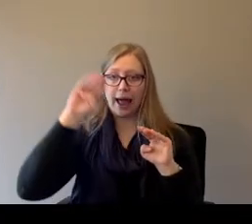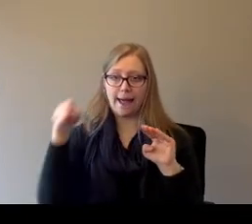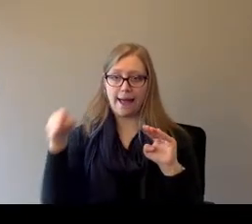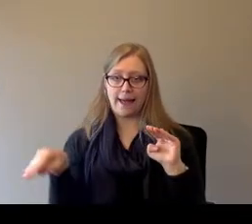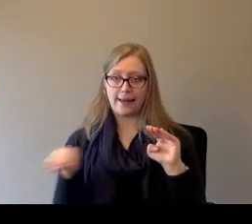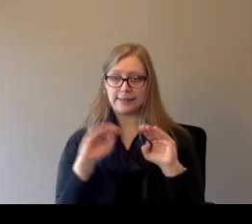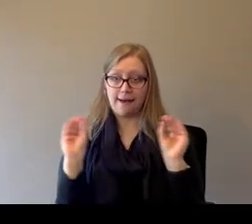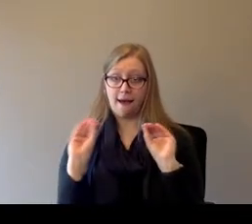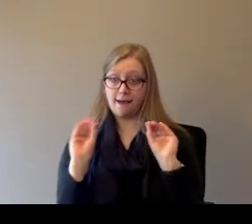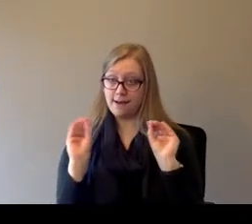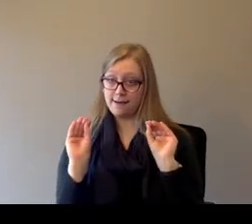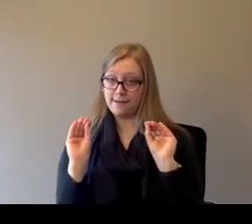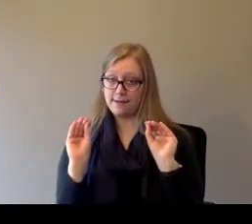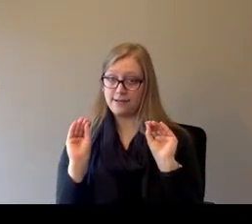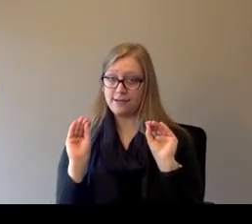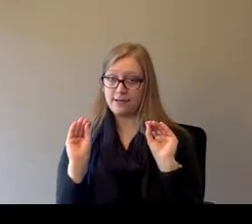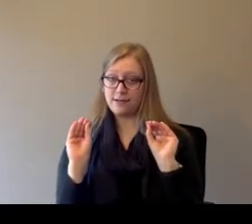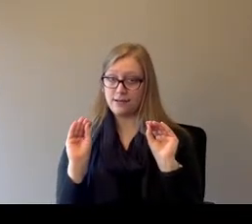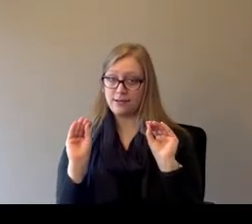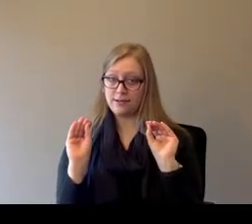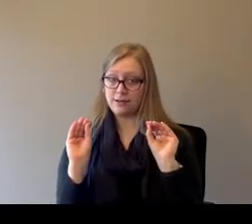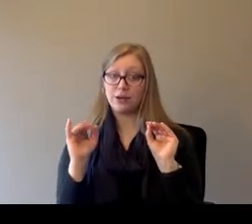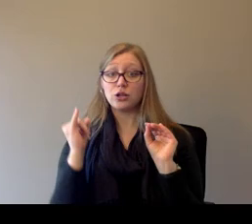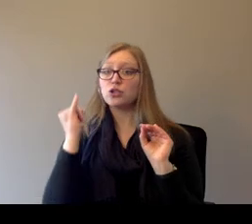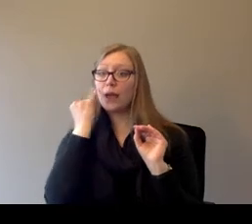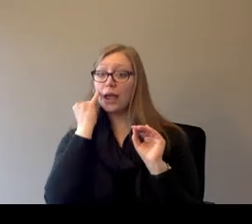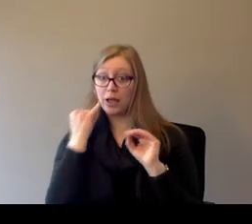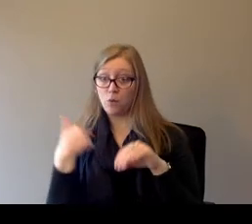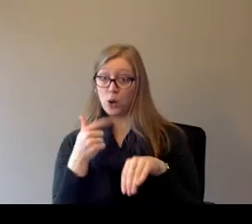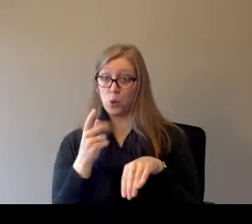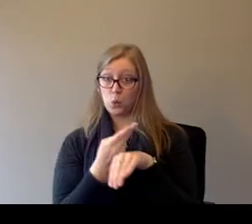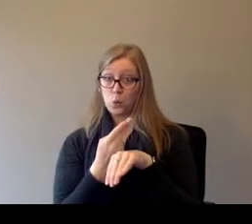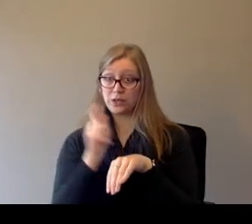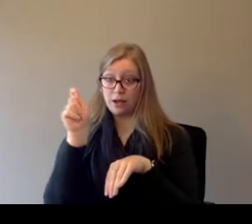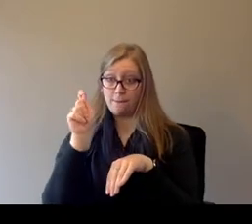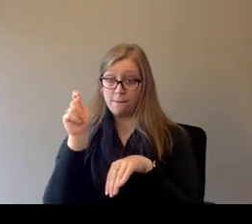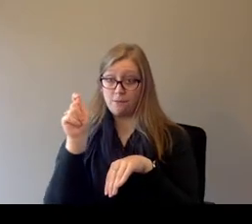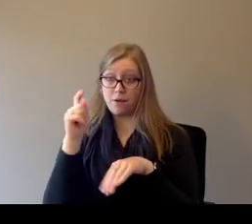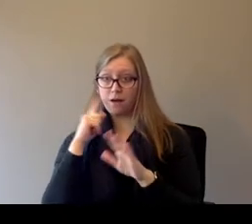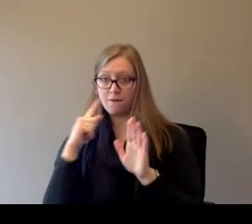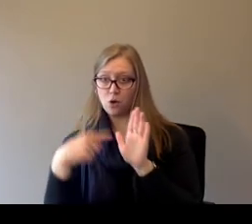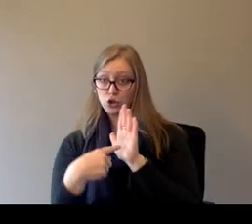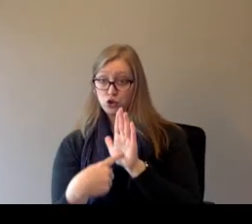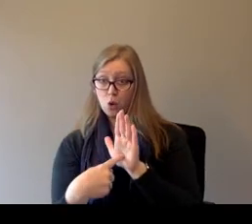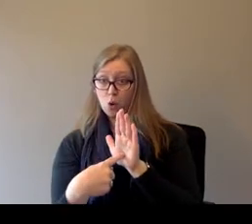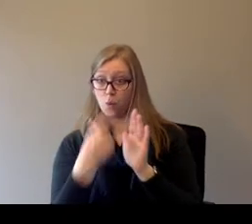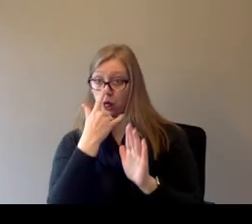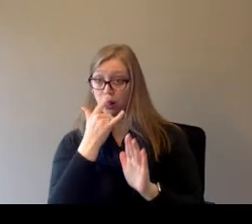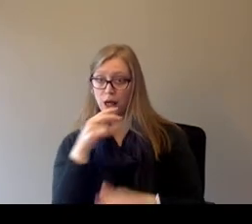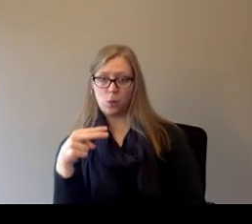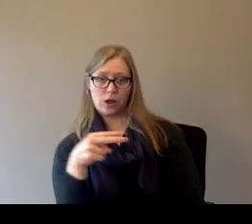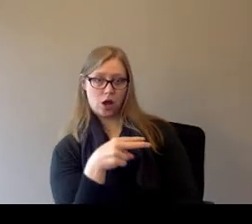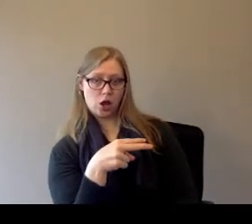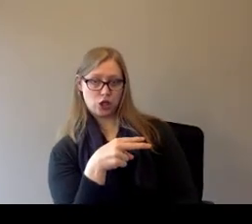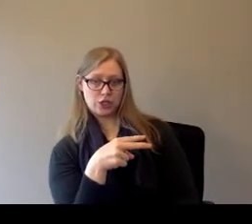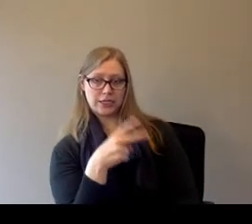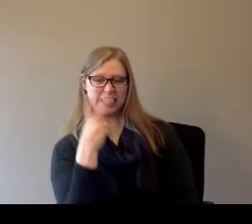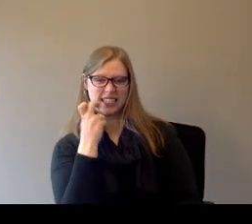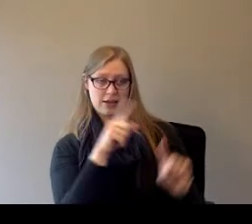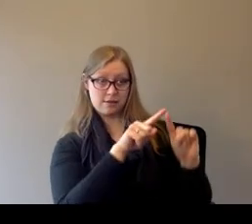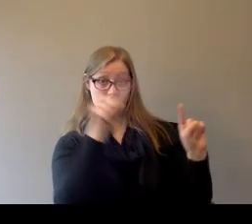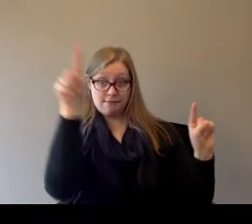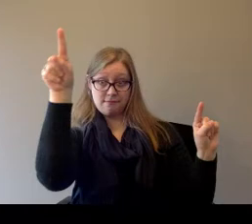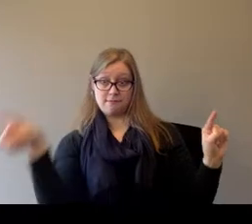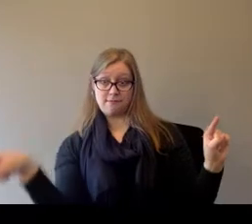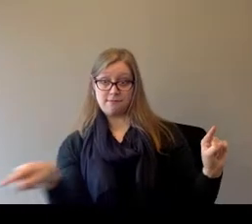So if we were going to use tick marks to mark this, we'd put 1 here, maybe 2 here, and 3 here, showing that all three